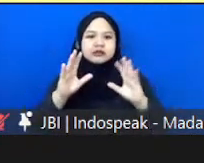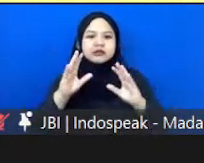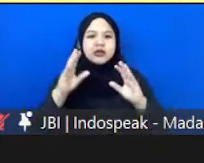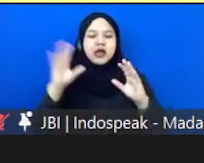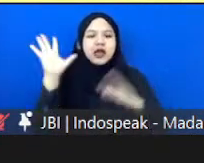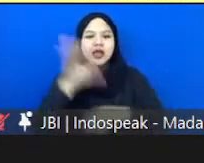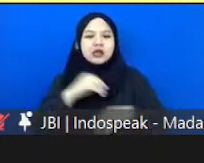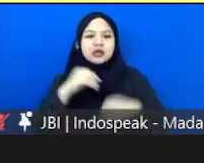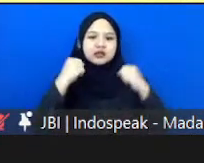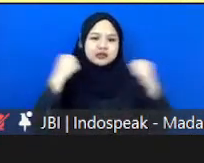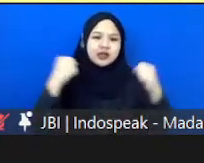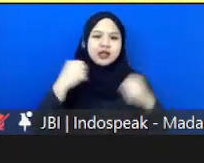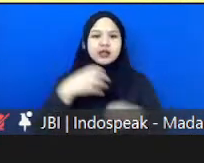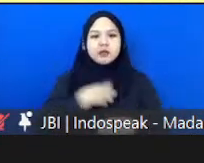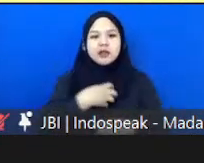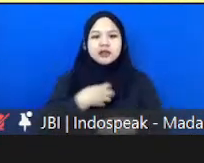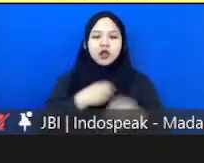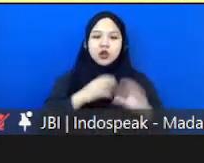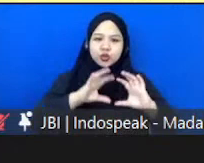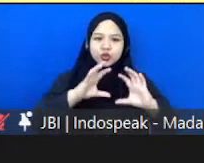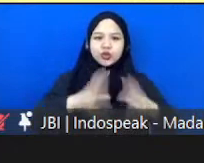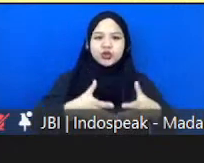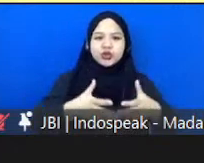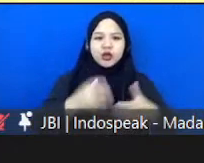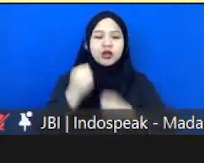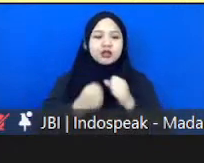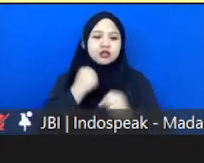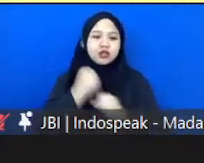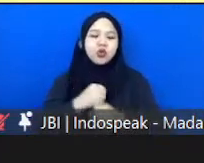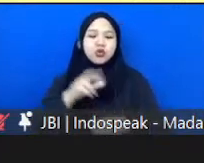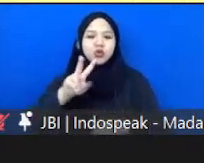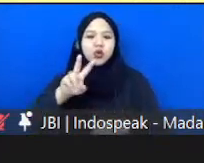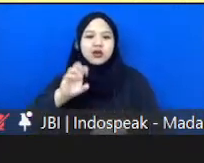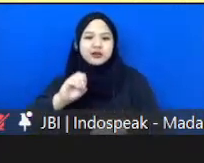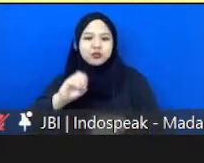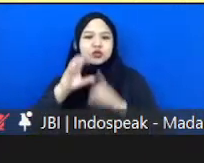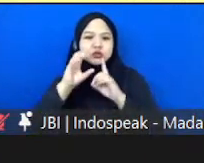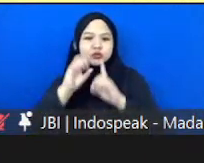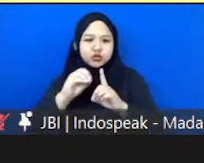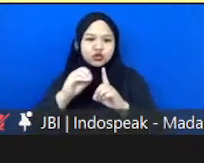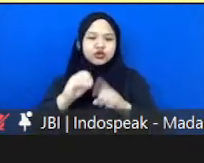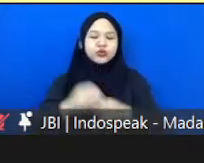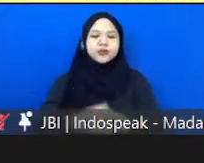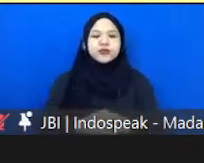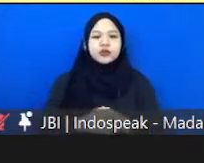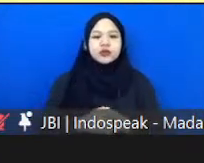of Health, Ibu Endang Rahayu Sudianingsih. And in 2013, the